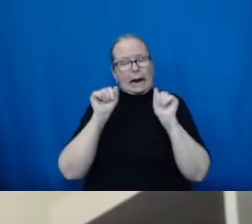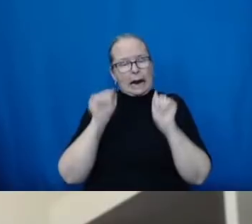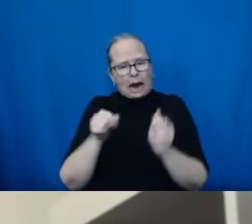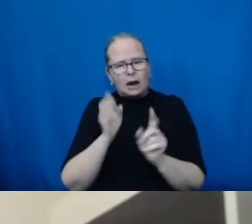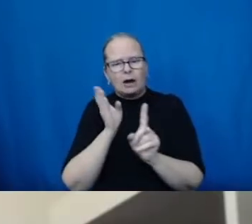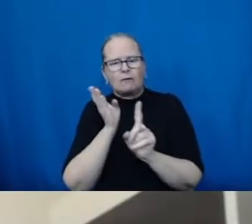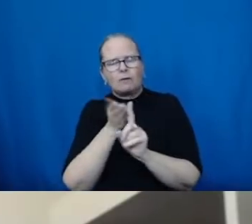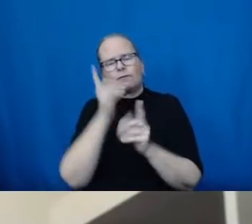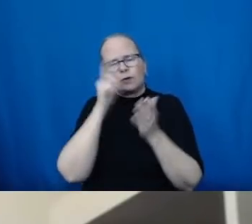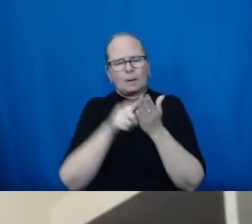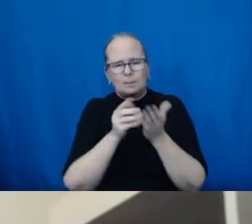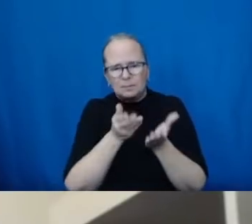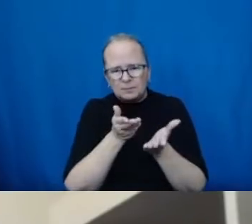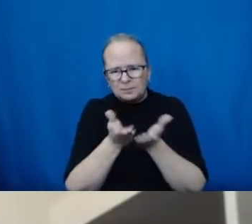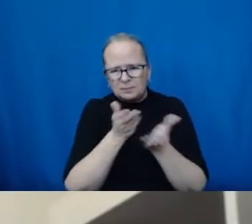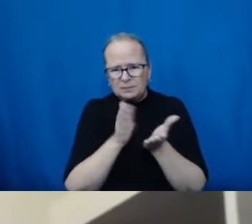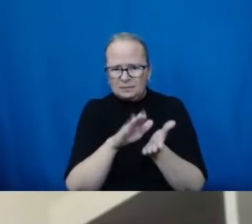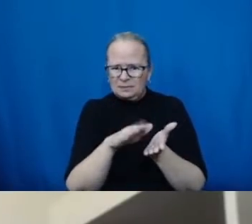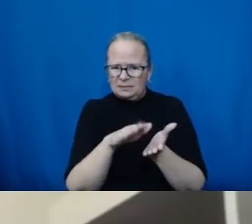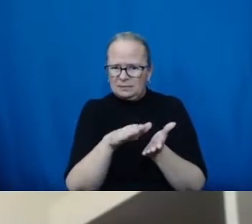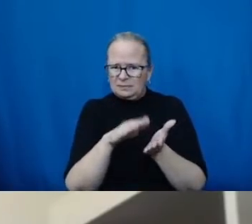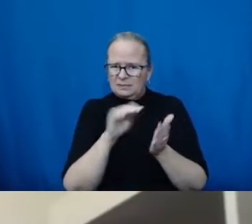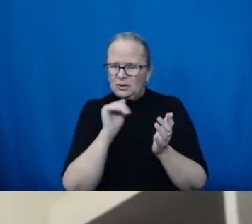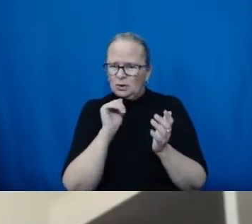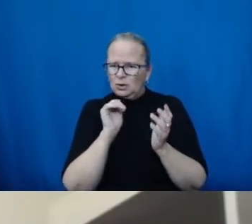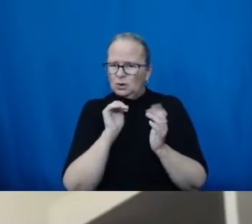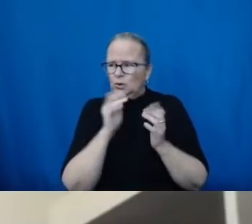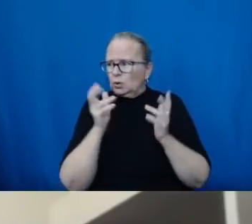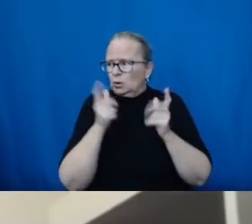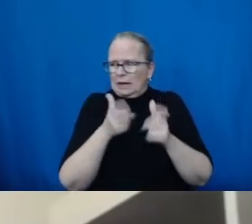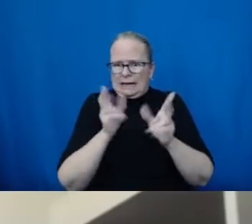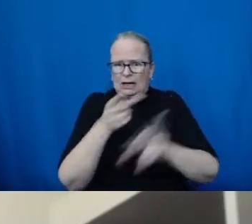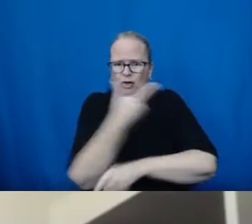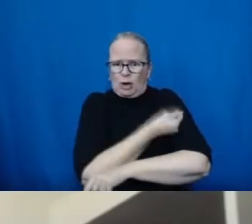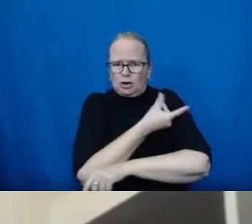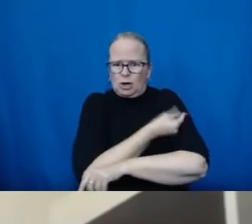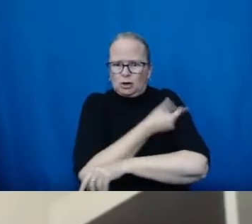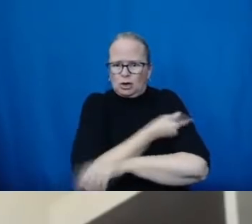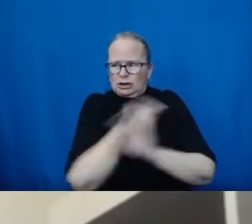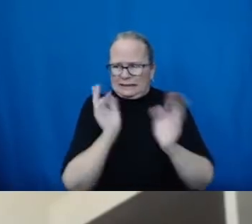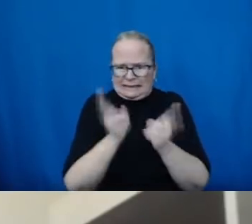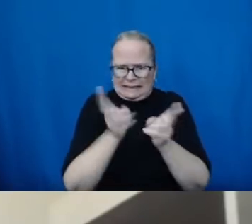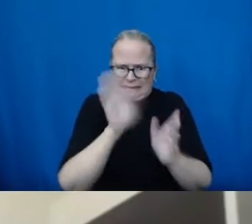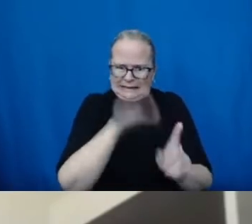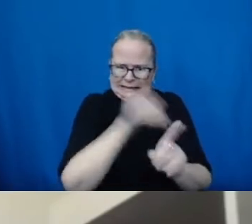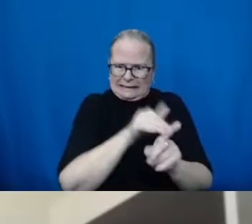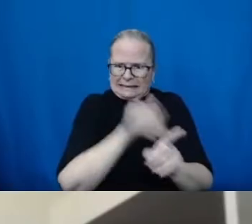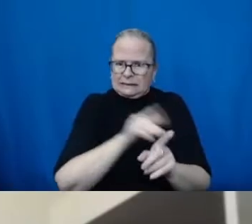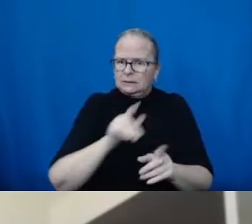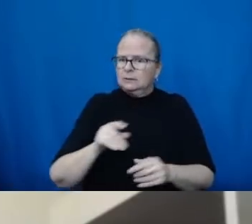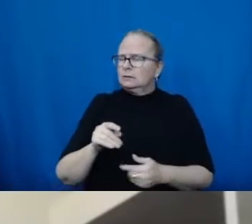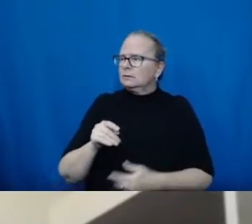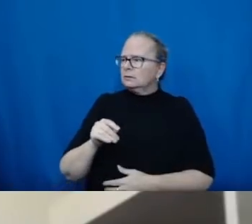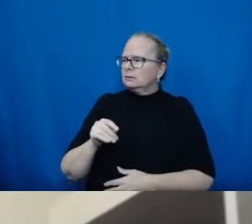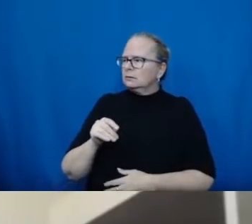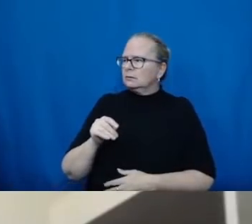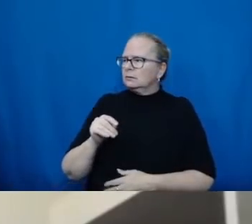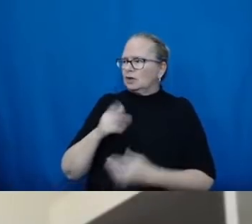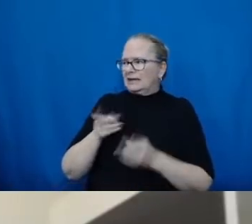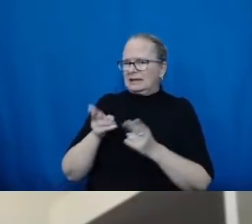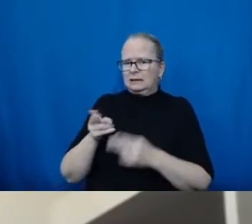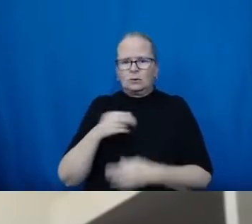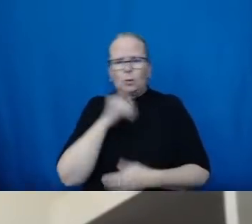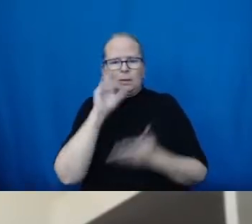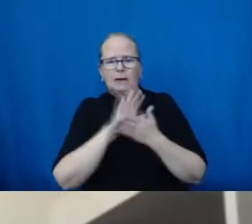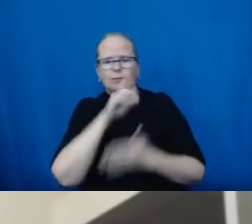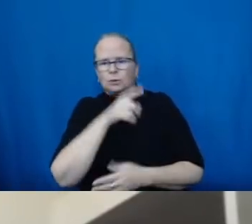them, don't worry, they didn't rush anything, they're not going to believe you because that's just not, they don't have the baseline level of trust to believe you. But if you say something along